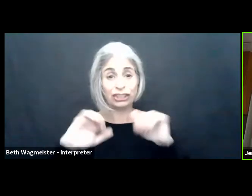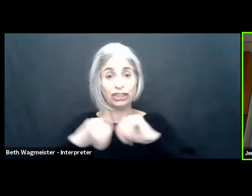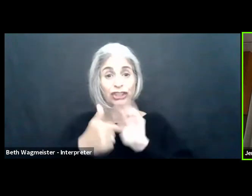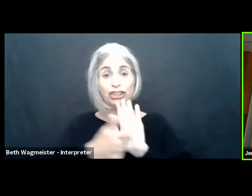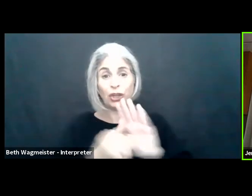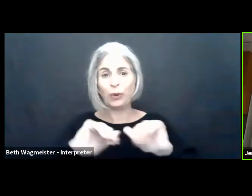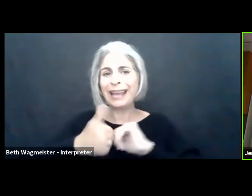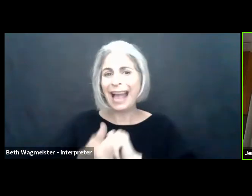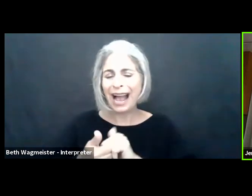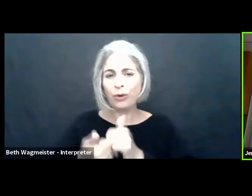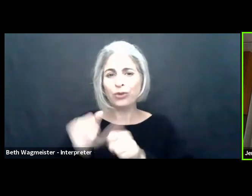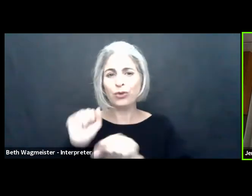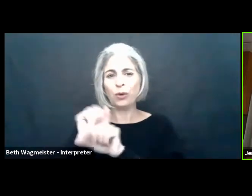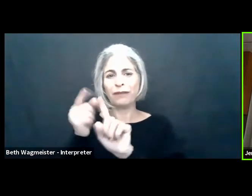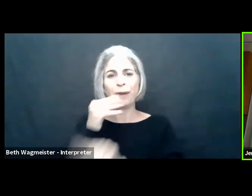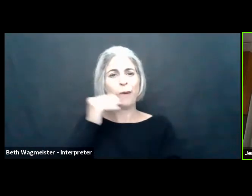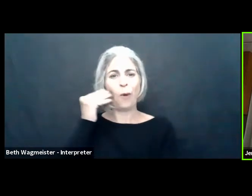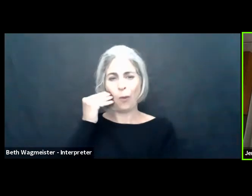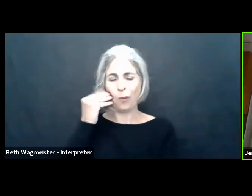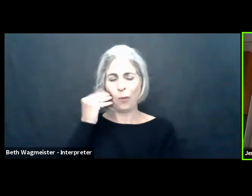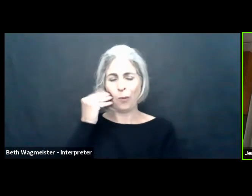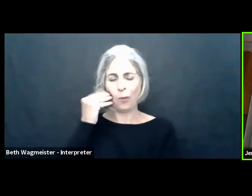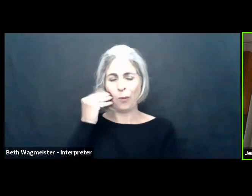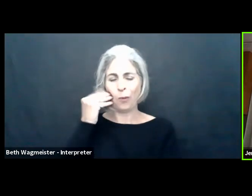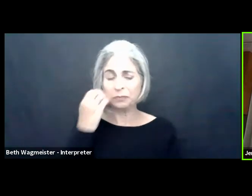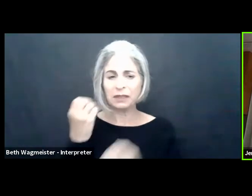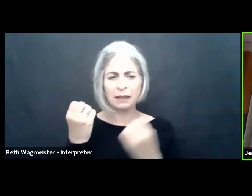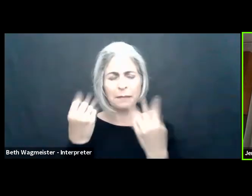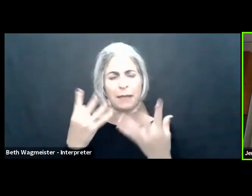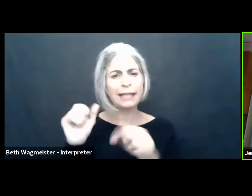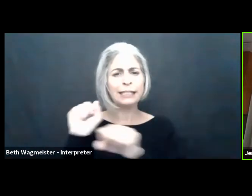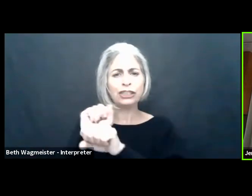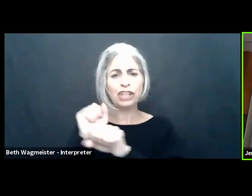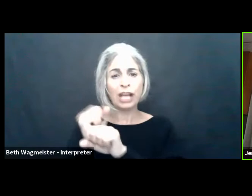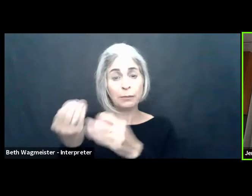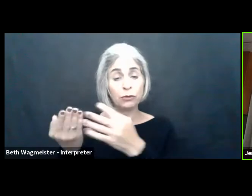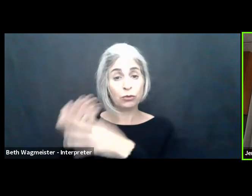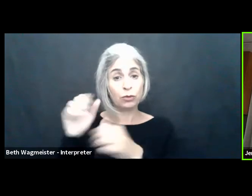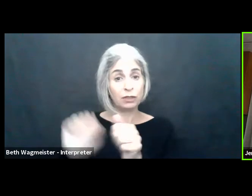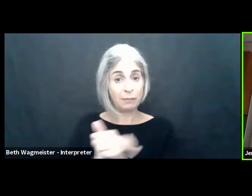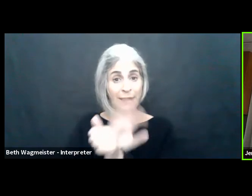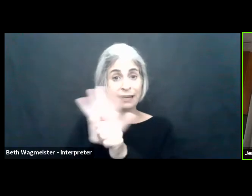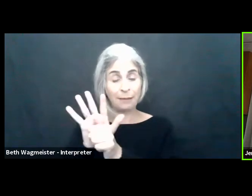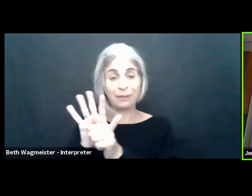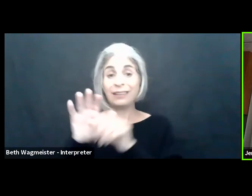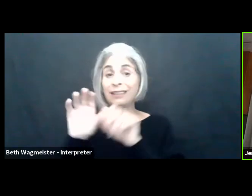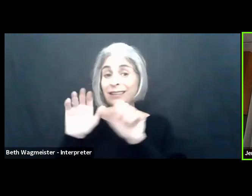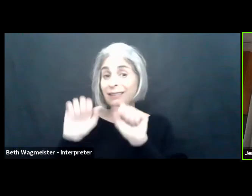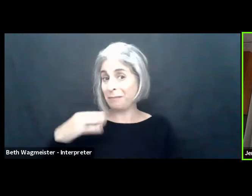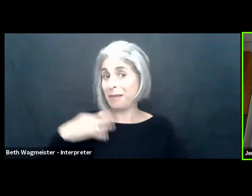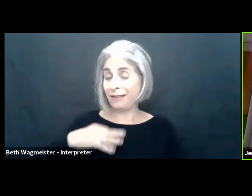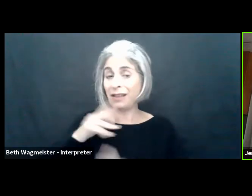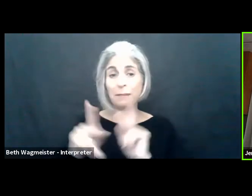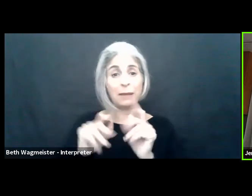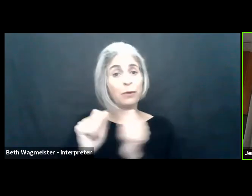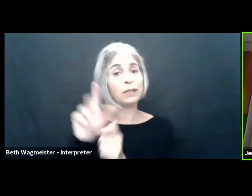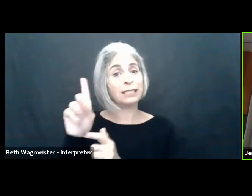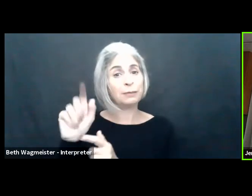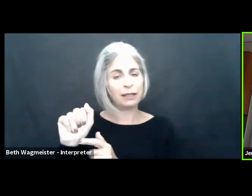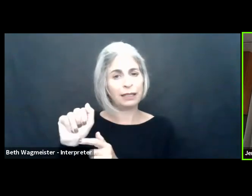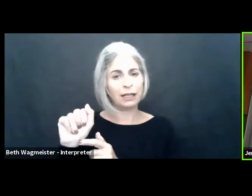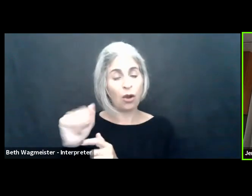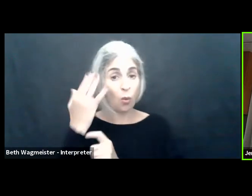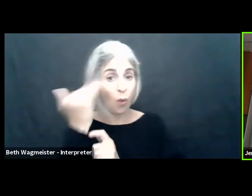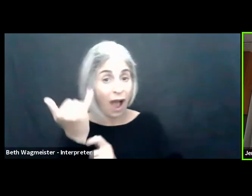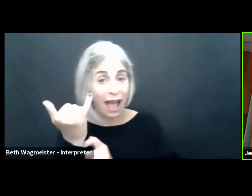very telling. The restructuring of many jobs during the pandemic may ultimately benefit people with disabilities by making employers more willing